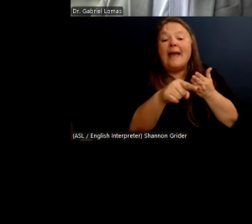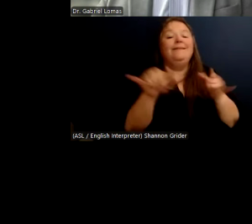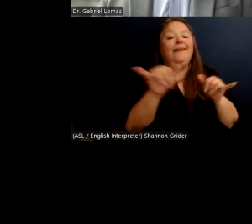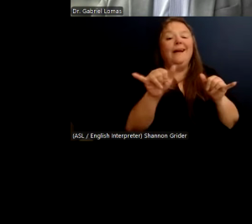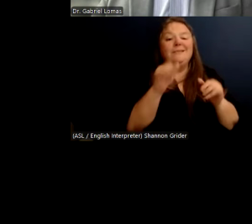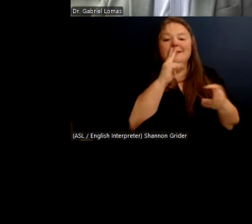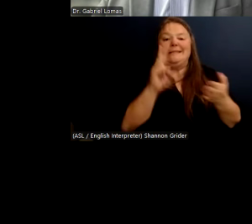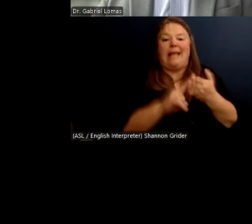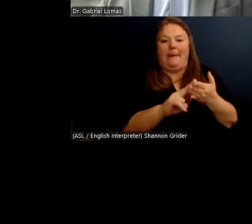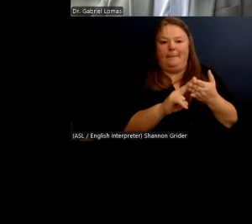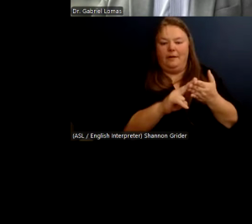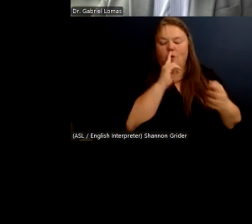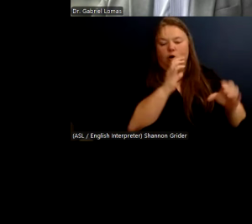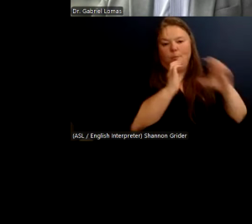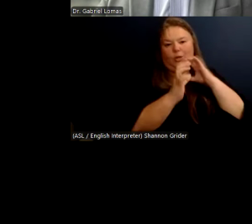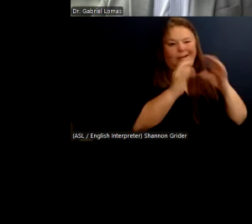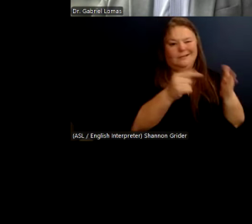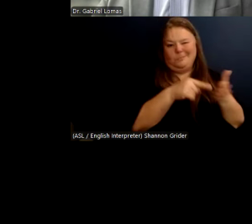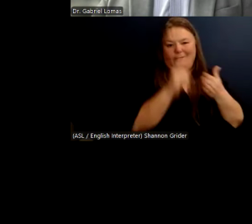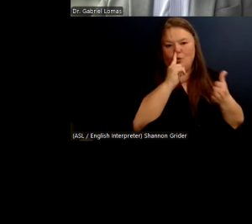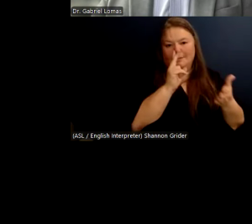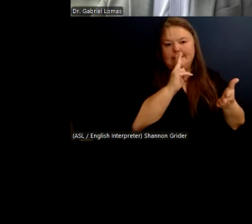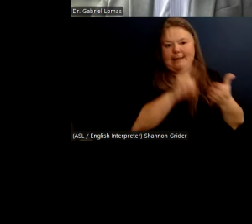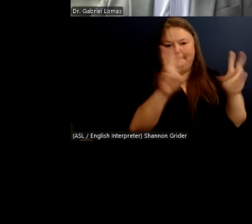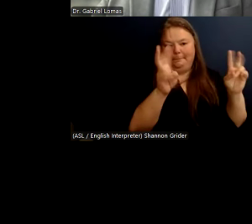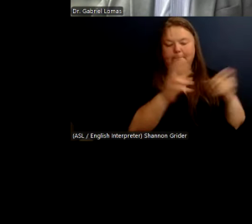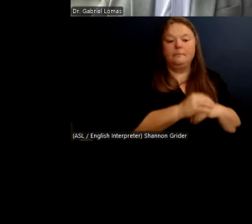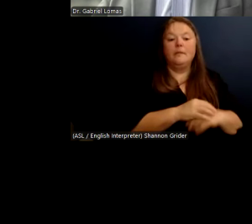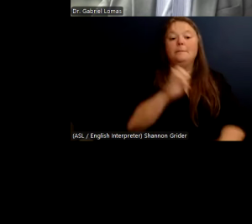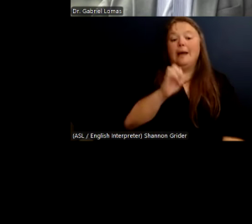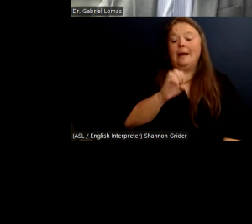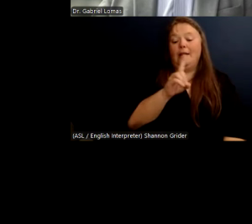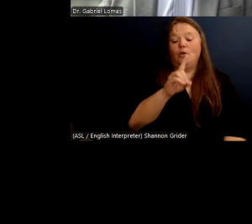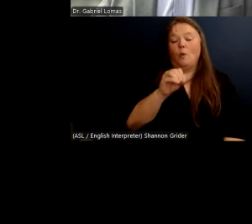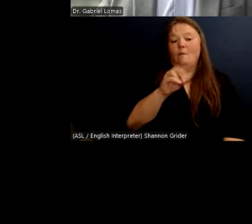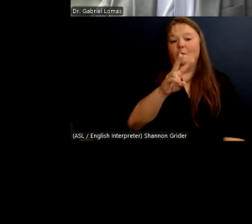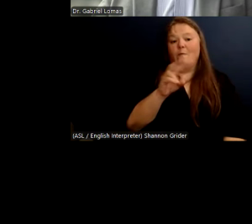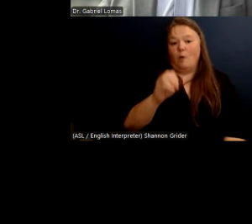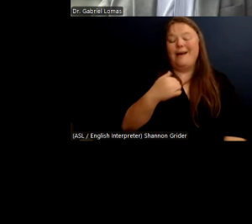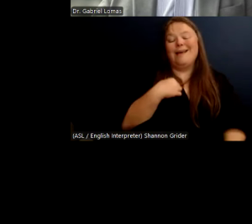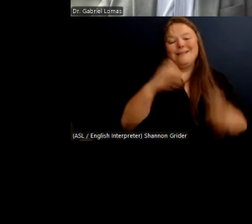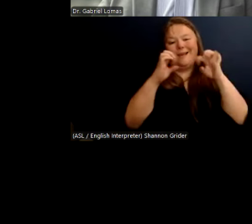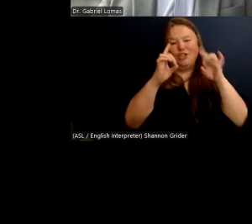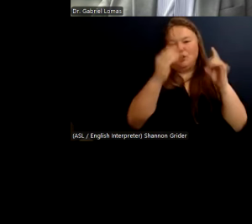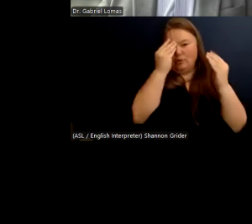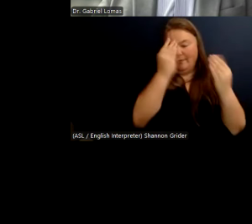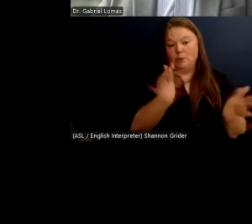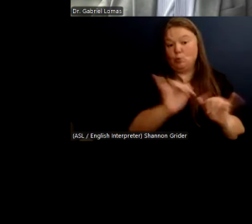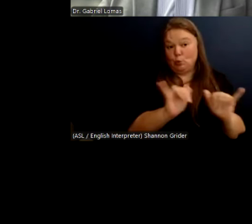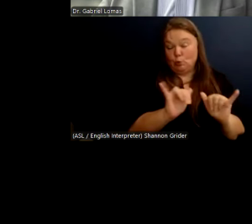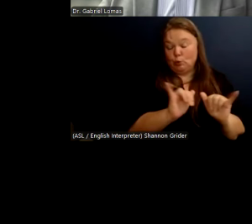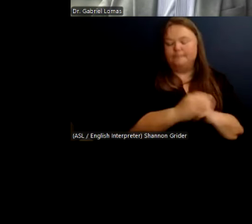to be able to communicate back and forth. Now, this Edivo, which I told you has educational material on it,